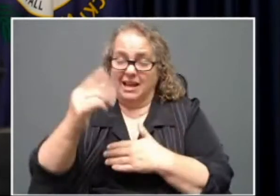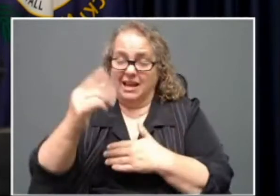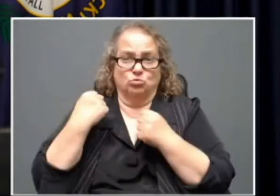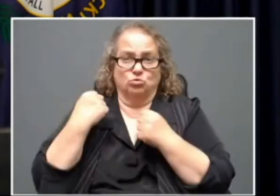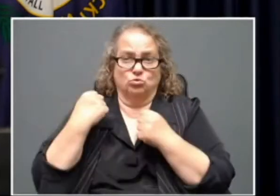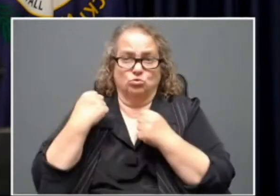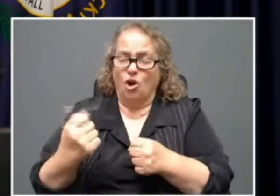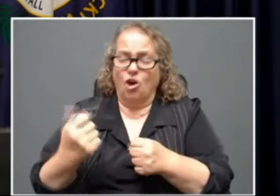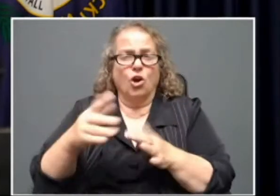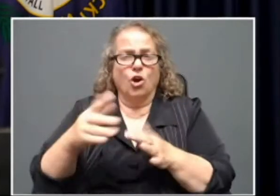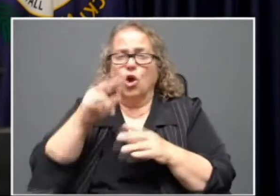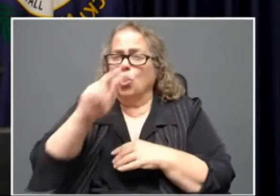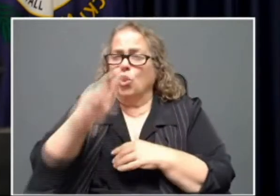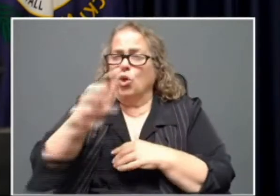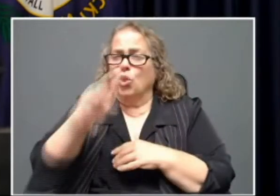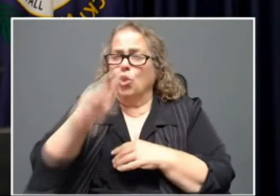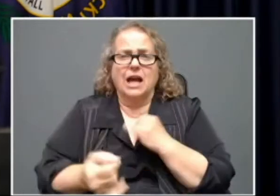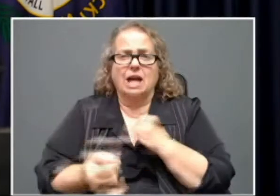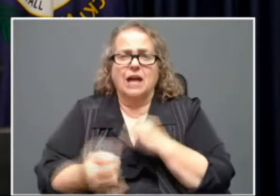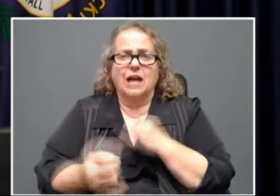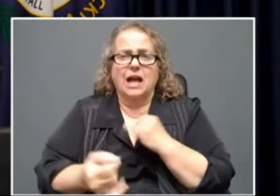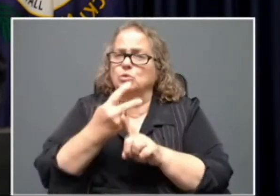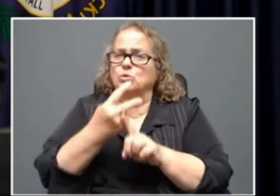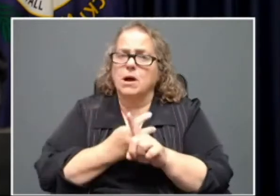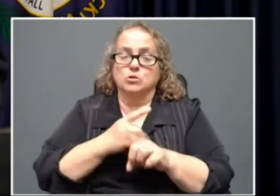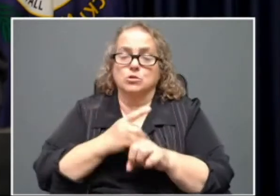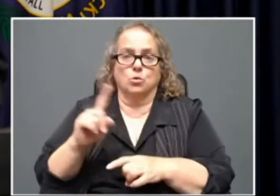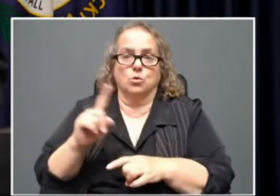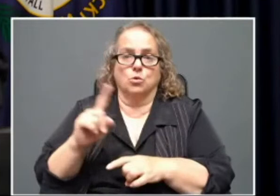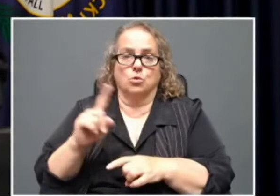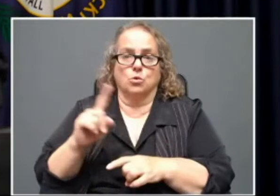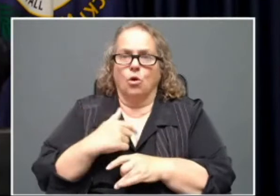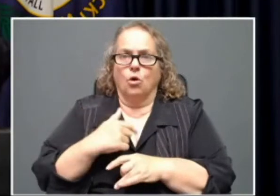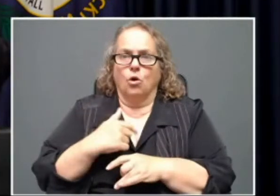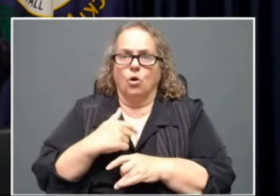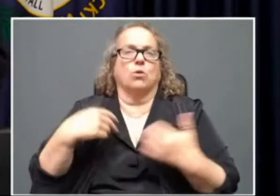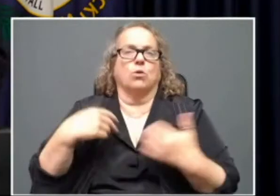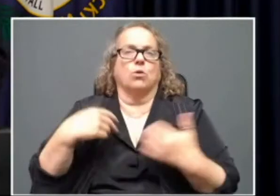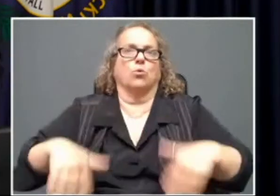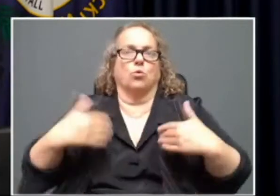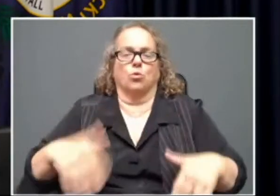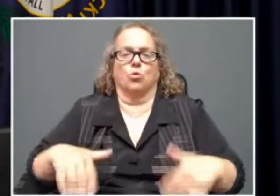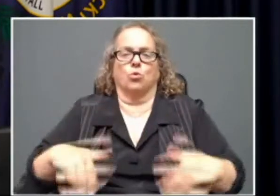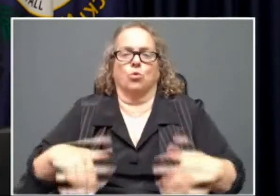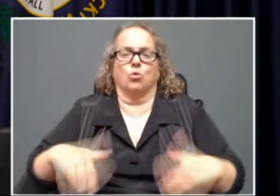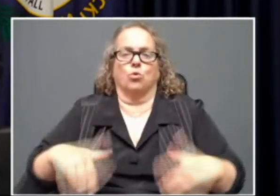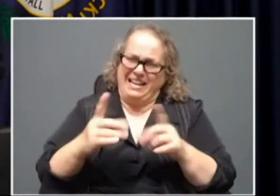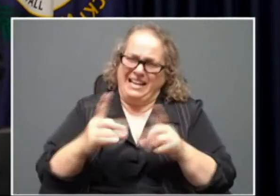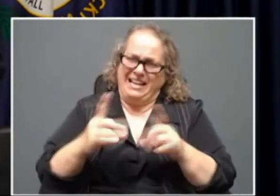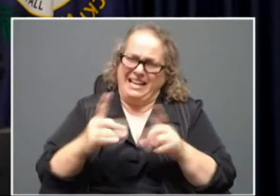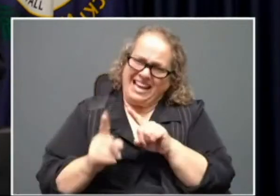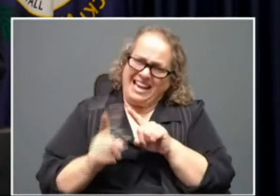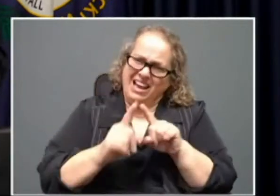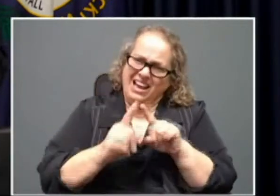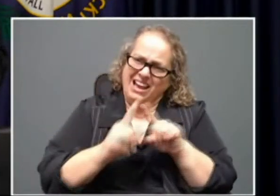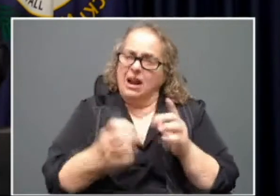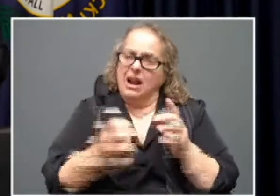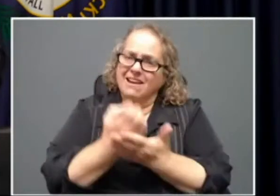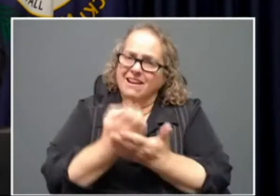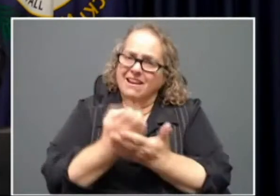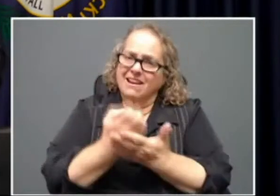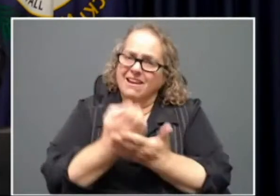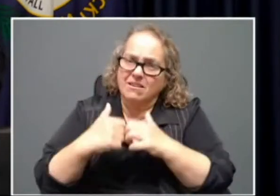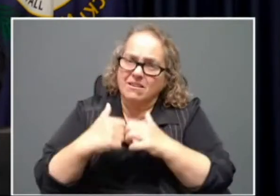these last 2 months where we've been on fire with economic development activity. And folks,